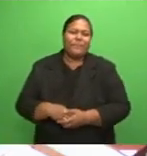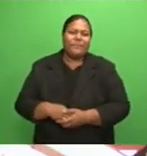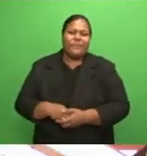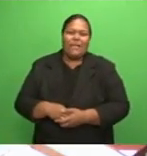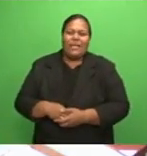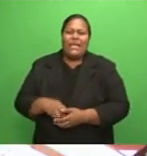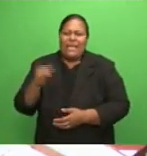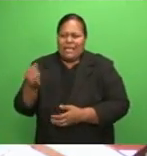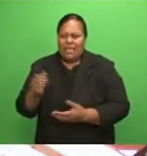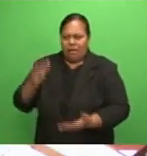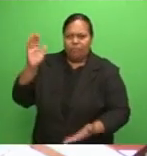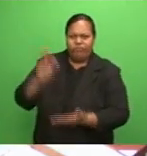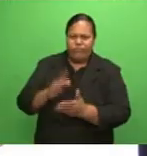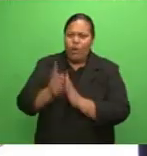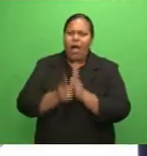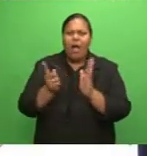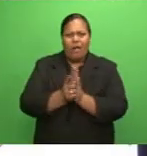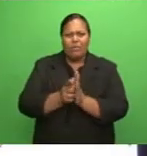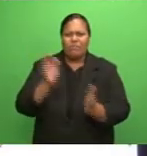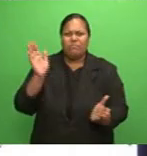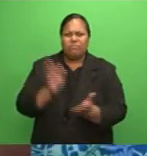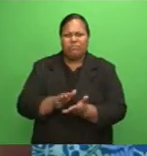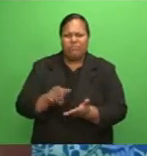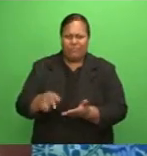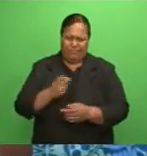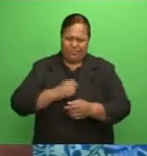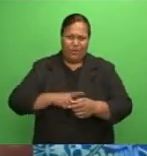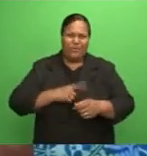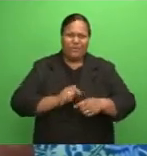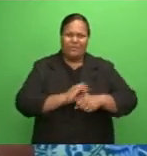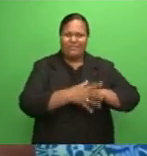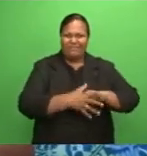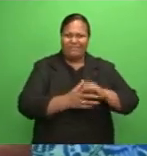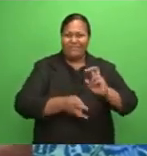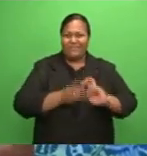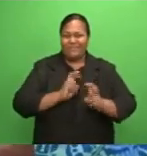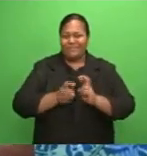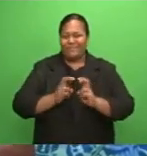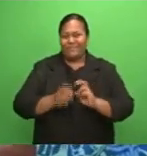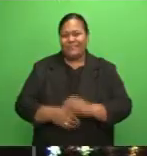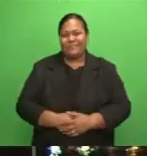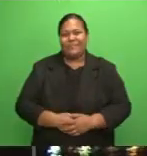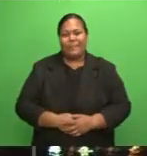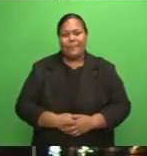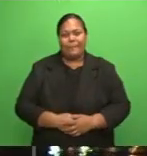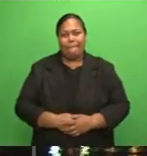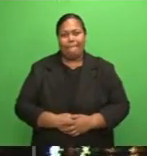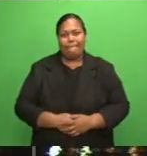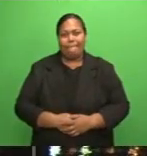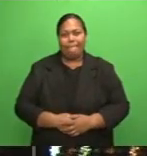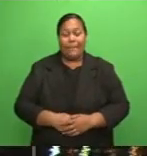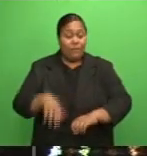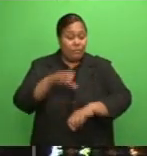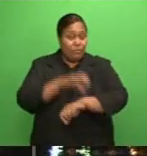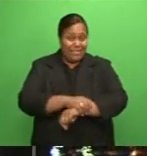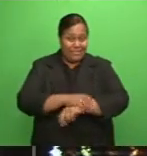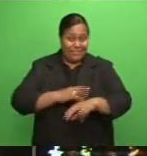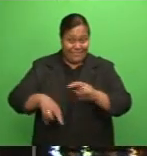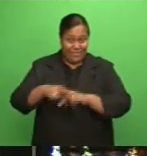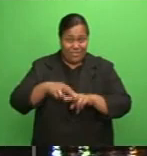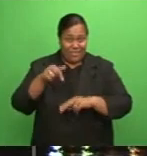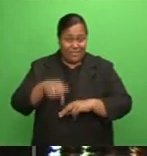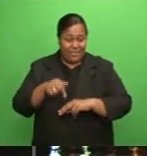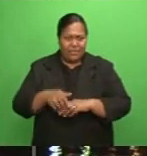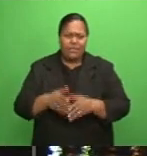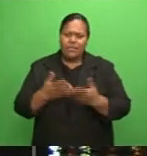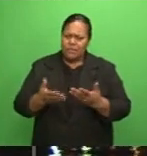been slashed due to the effects of the pandemic. Pranita Prakash, FBC News. The Fiji Police Force believes cases of